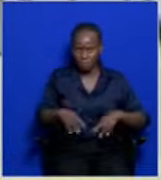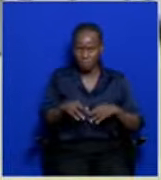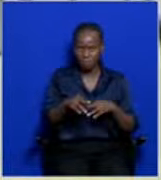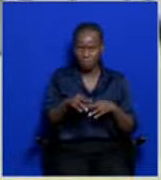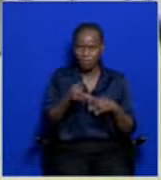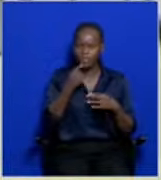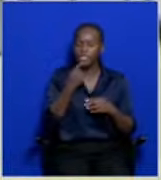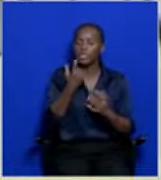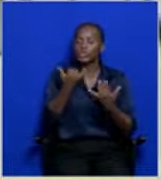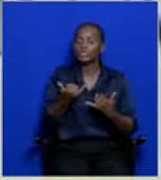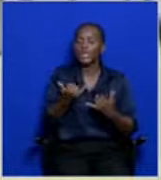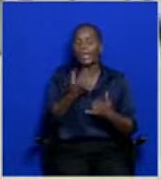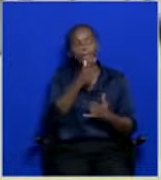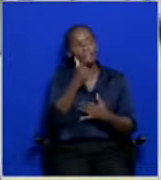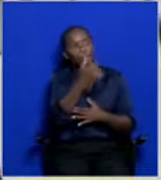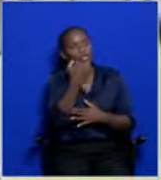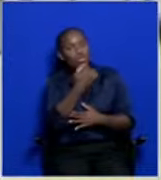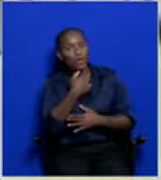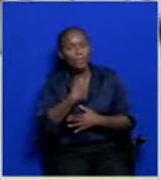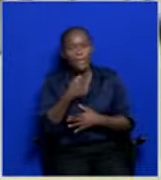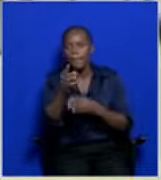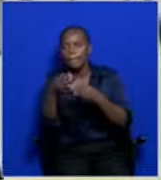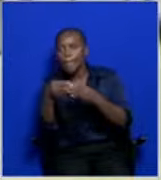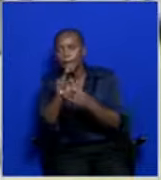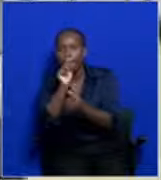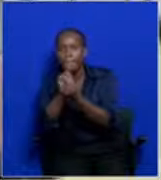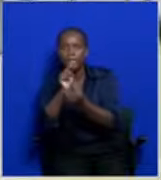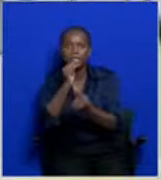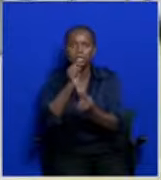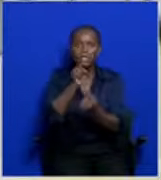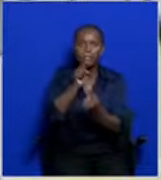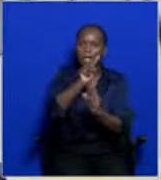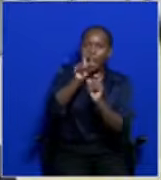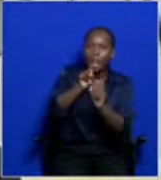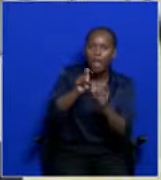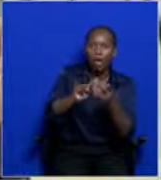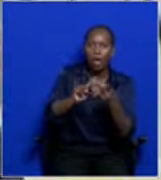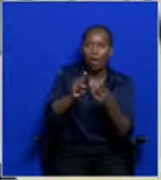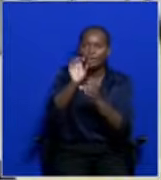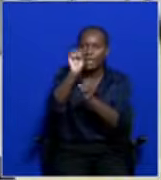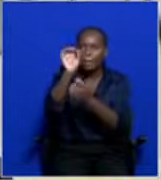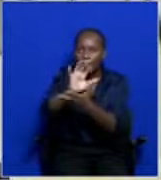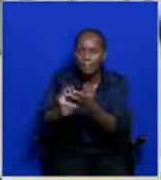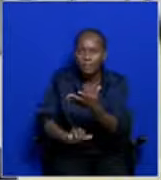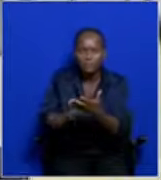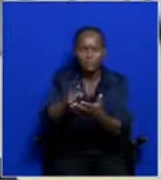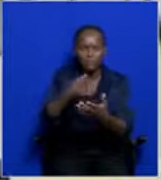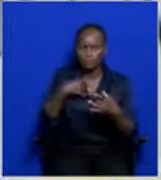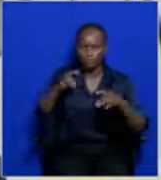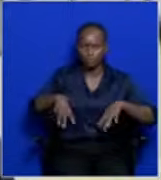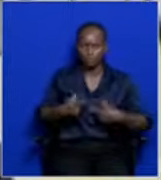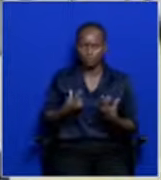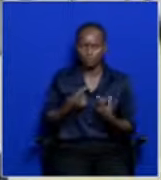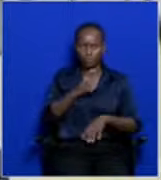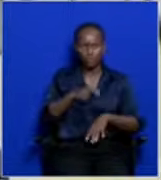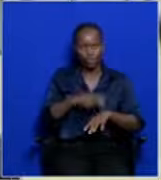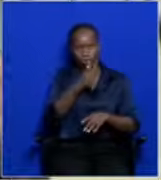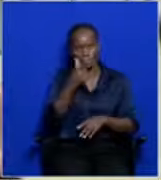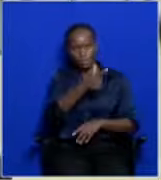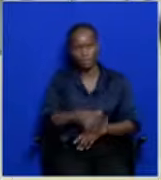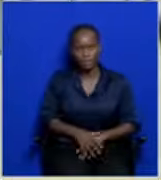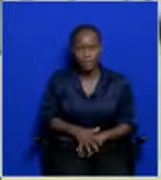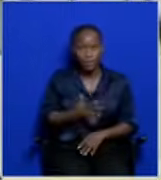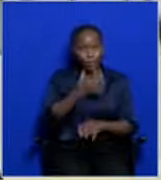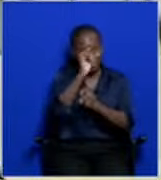or this member. So what I want to clearly state is that in all occasions, when